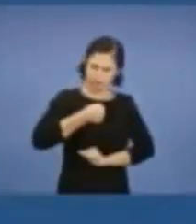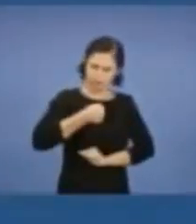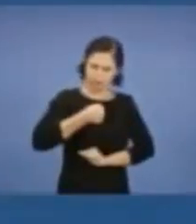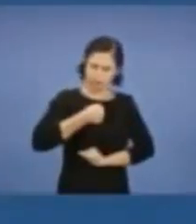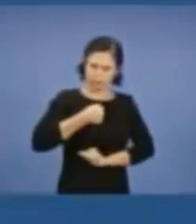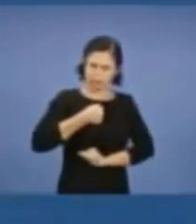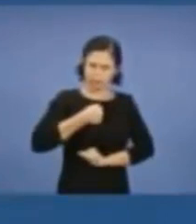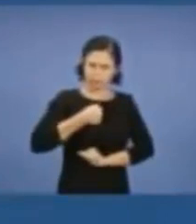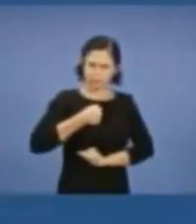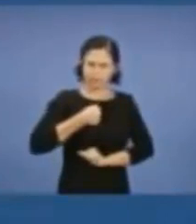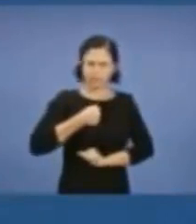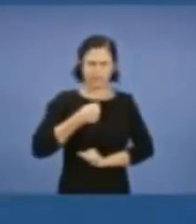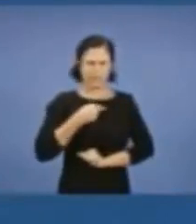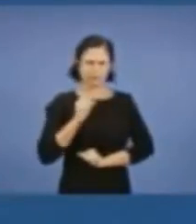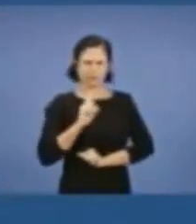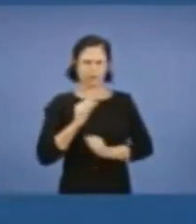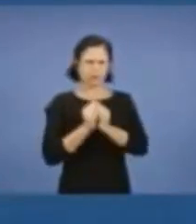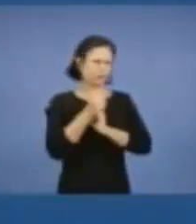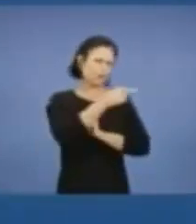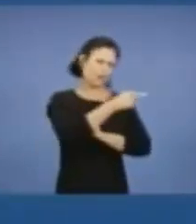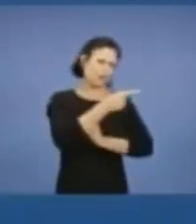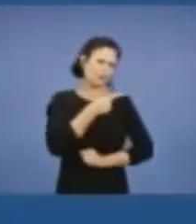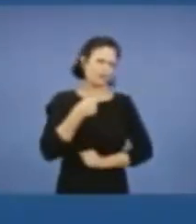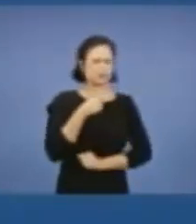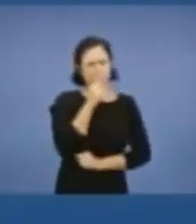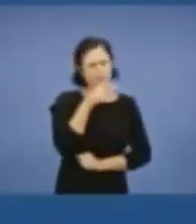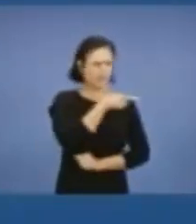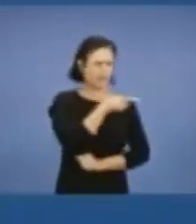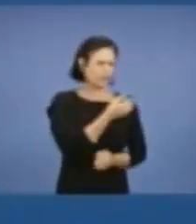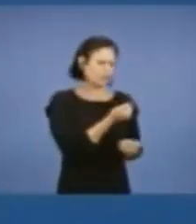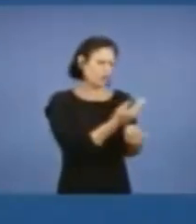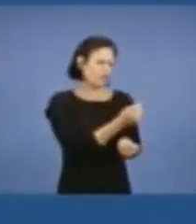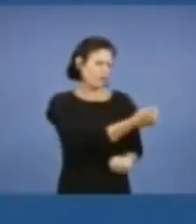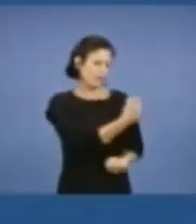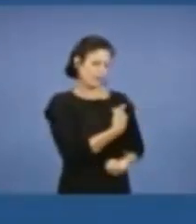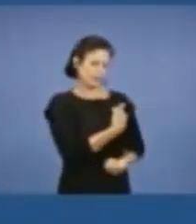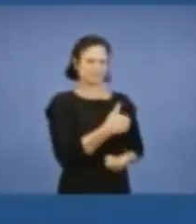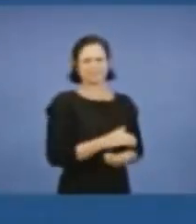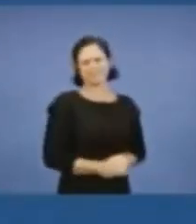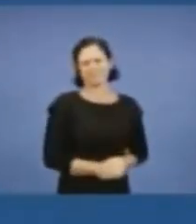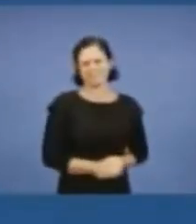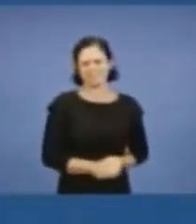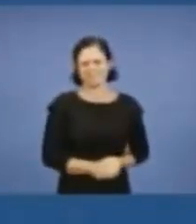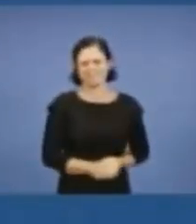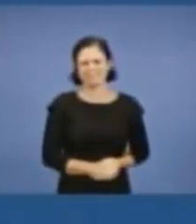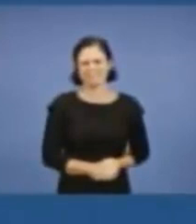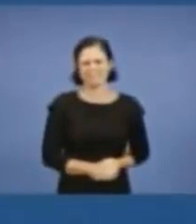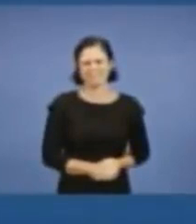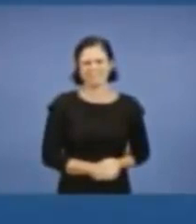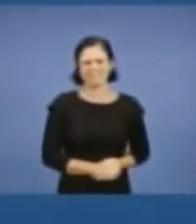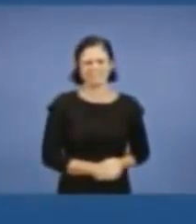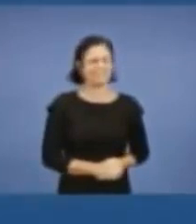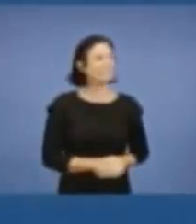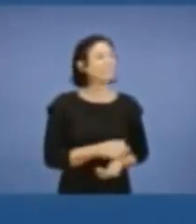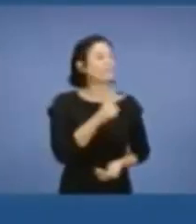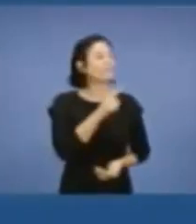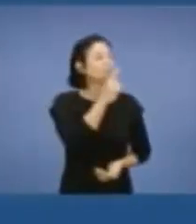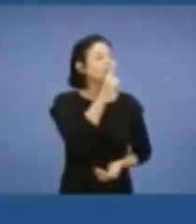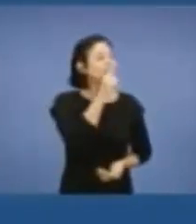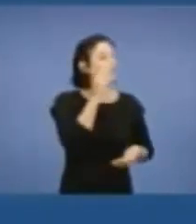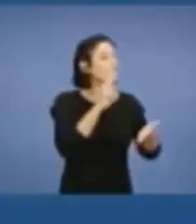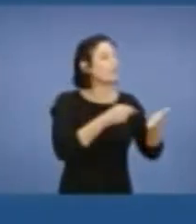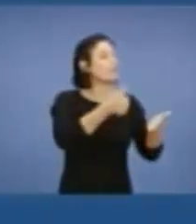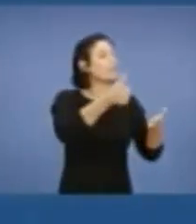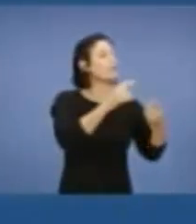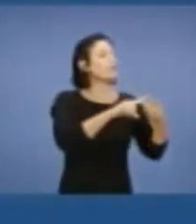Let us read together. No, actually, Pastor Jesus. He's younger. Read the first